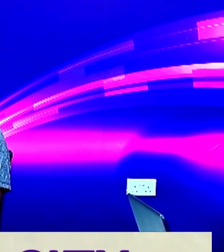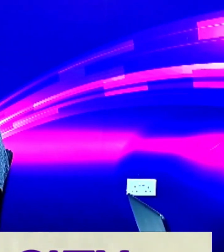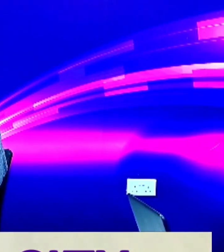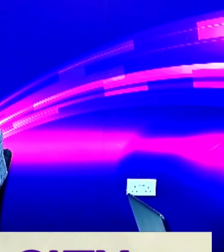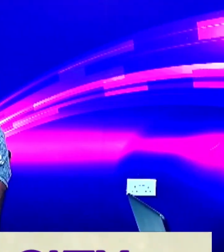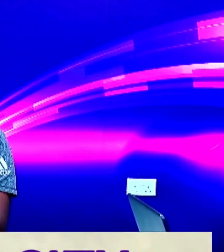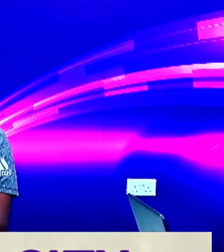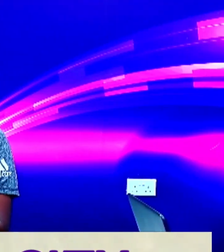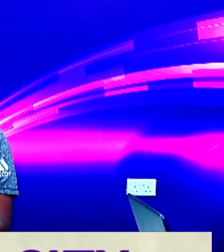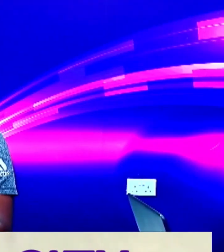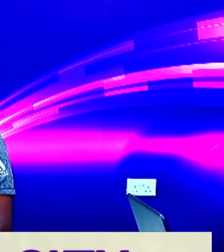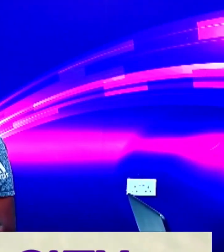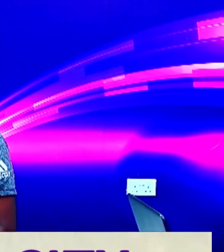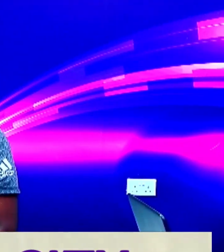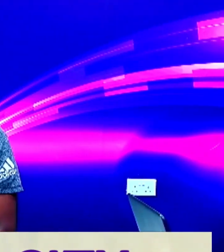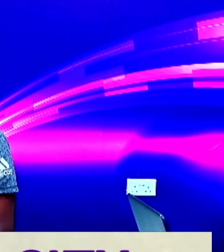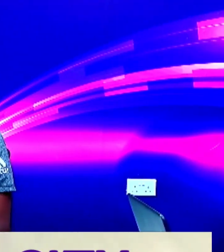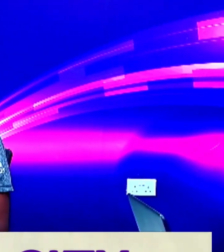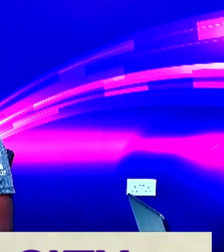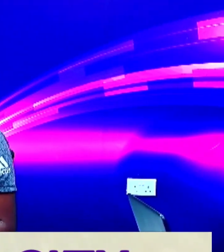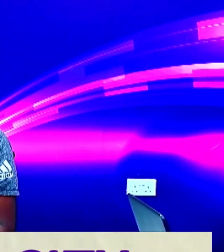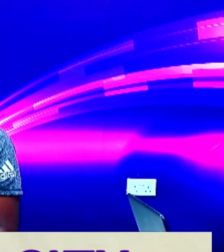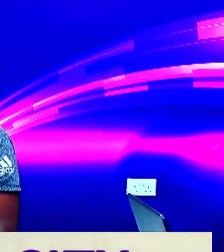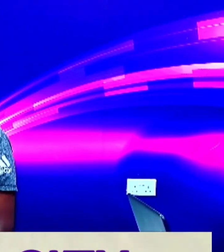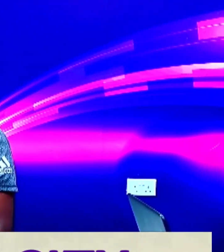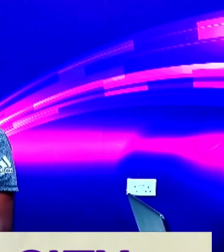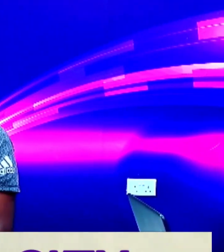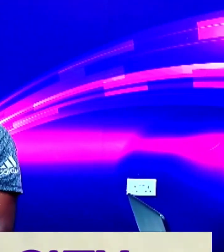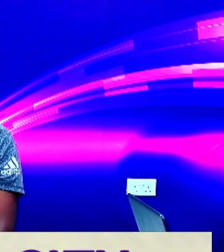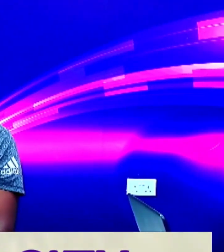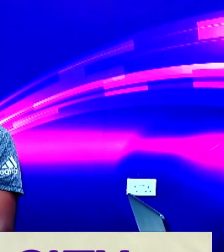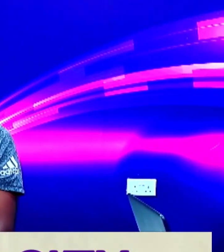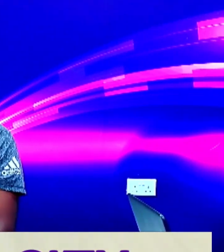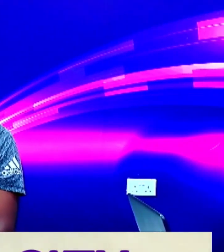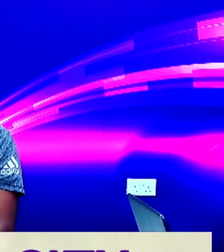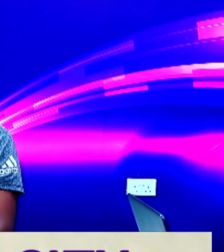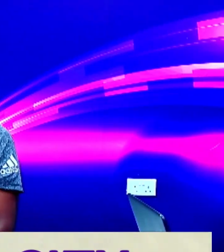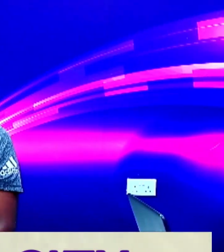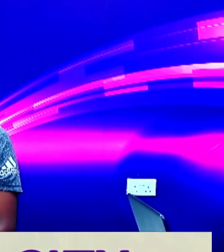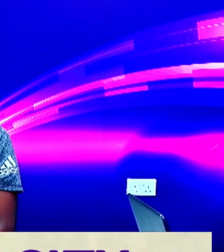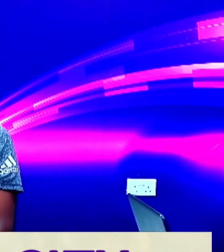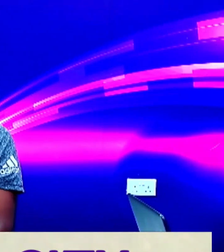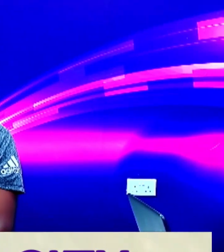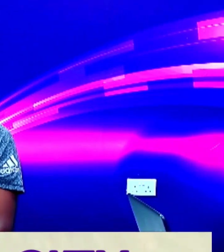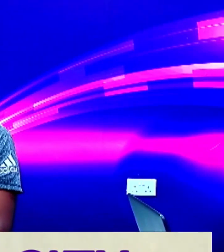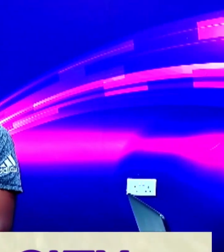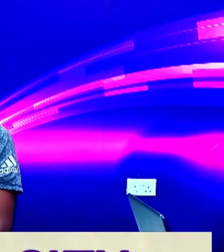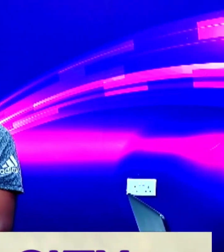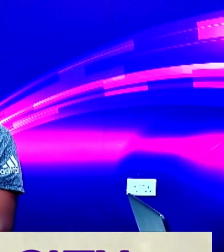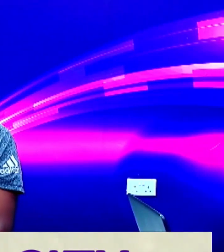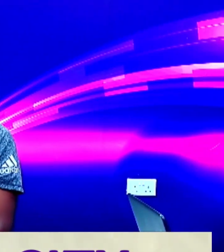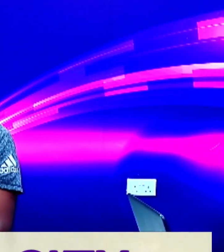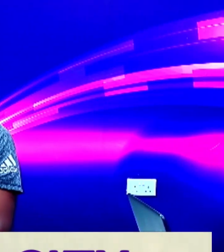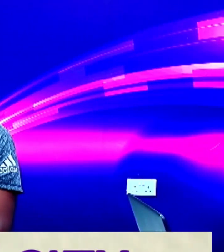thing for Kenya because we see a lot of emerging talents, and they will be selected to join the national team in future. So that is my general